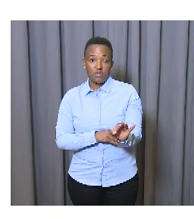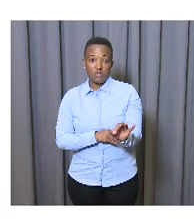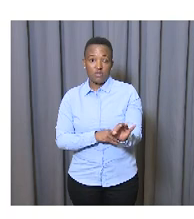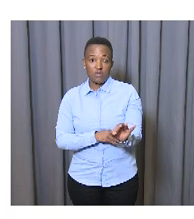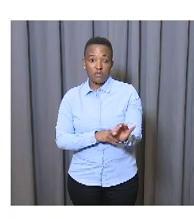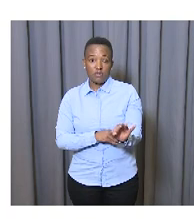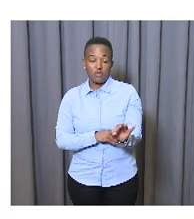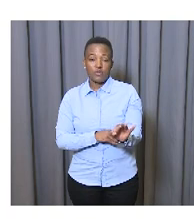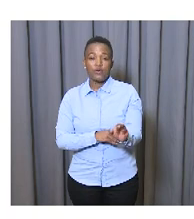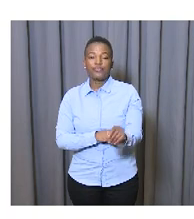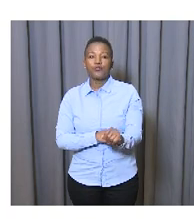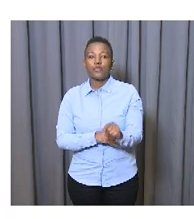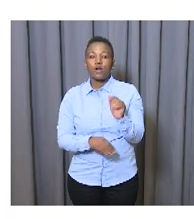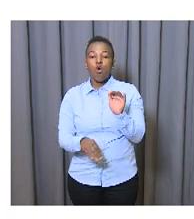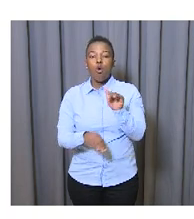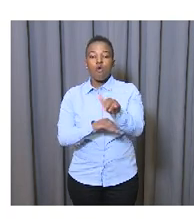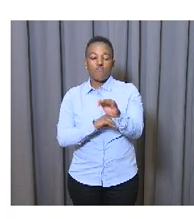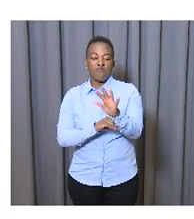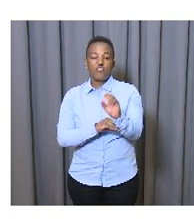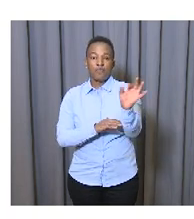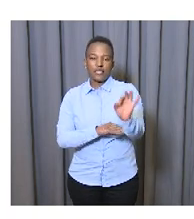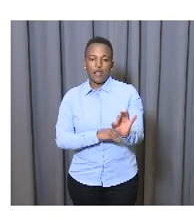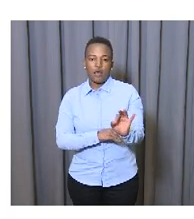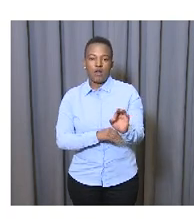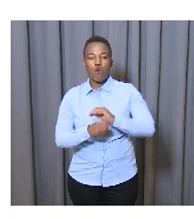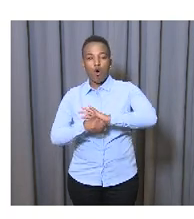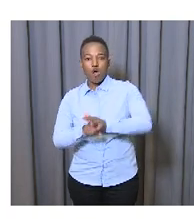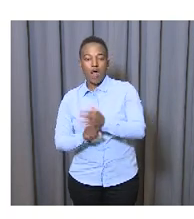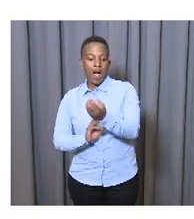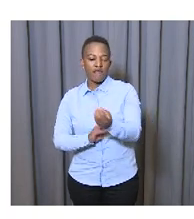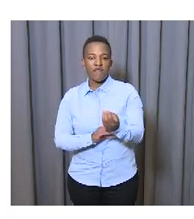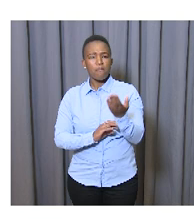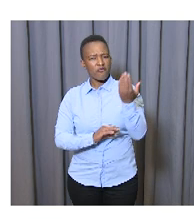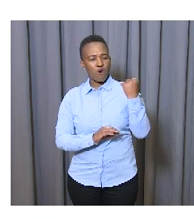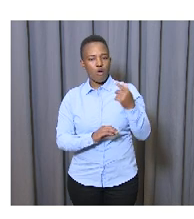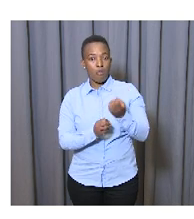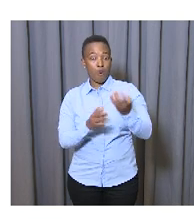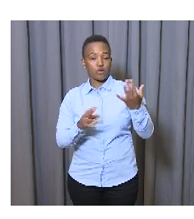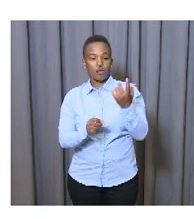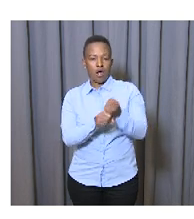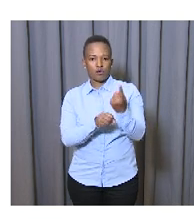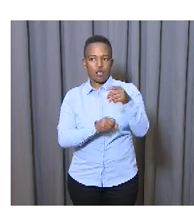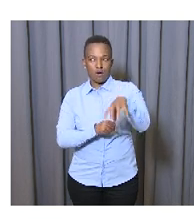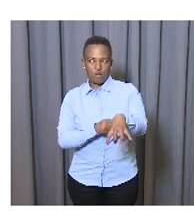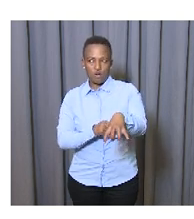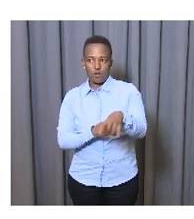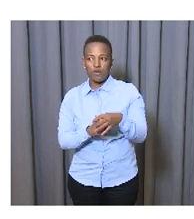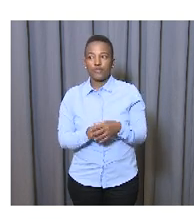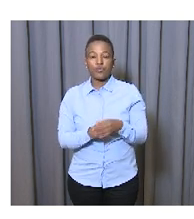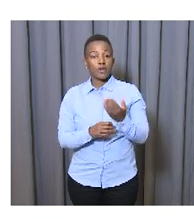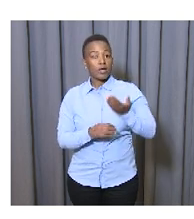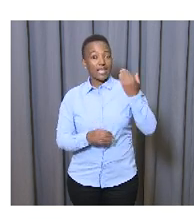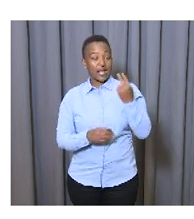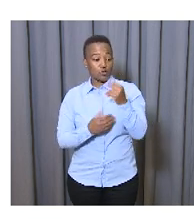more than 50% of the cases, positive cases, were in our province. Over the last